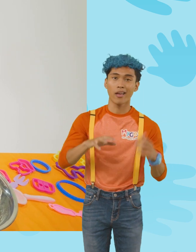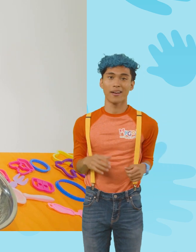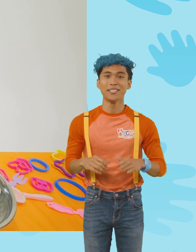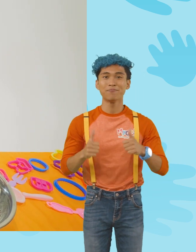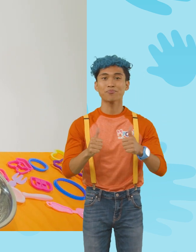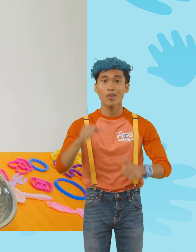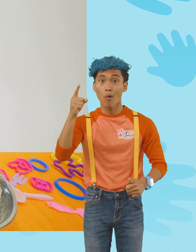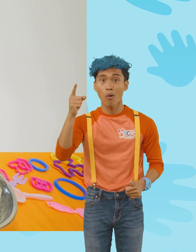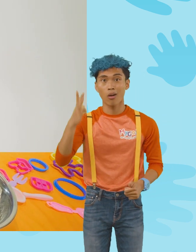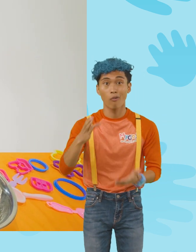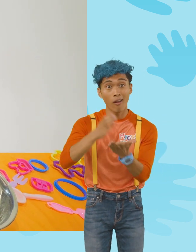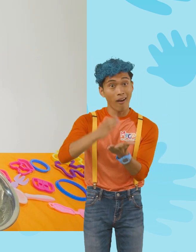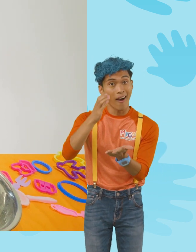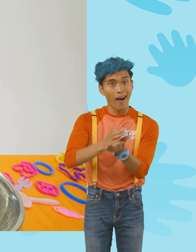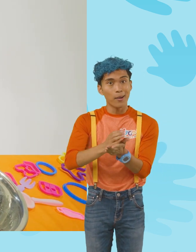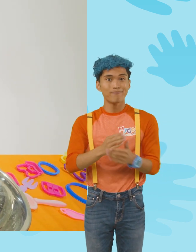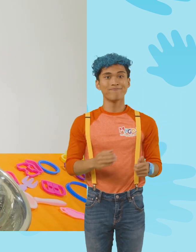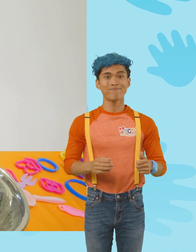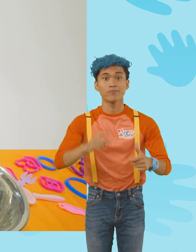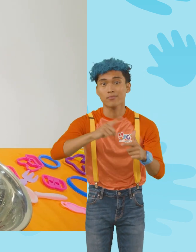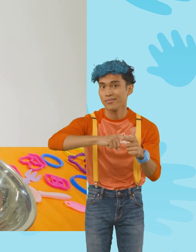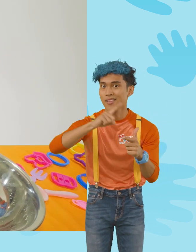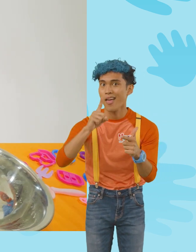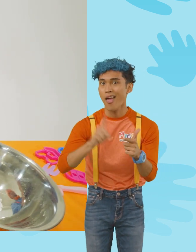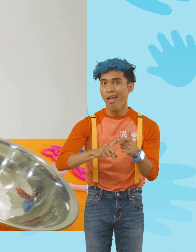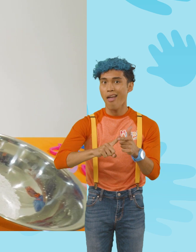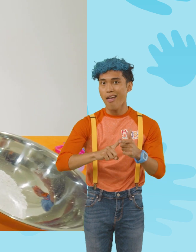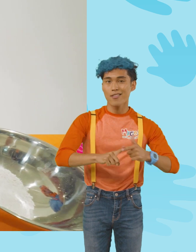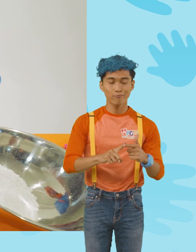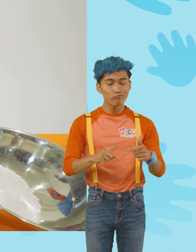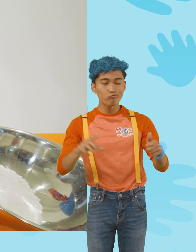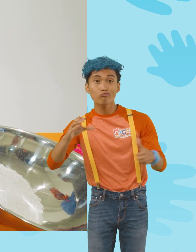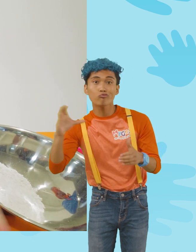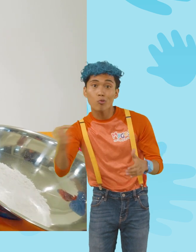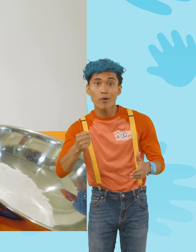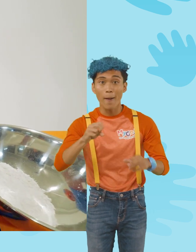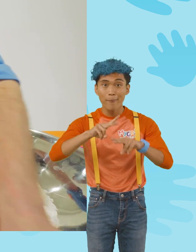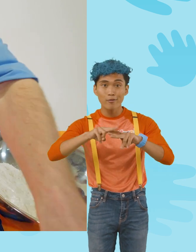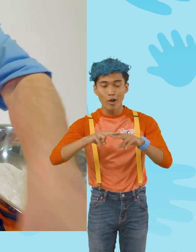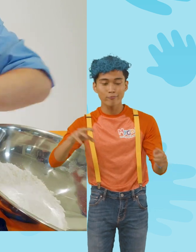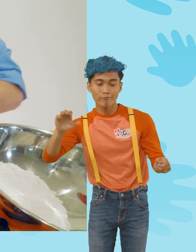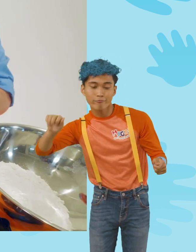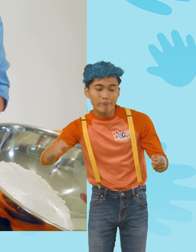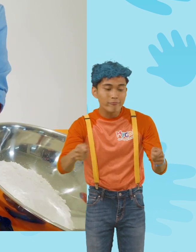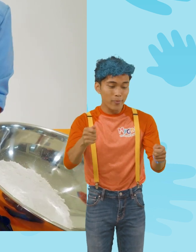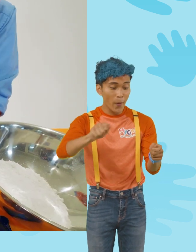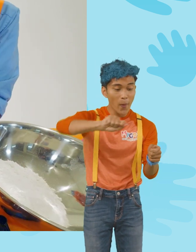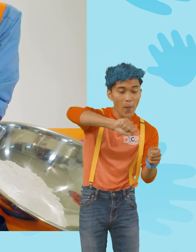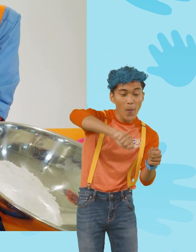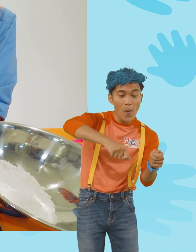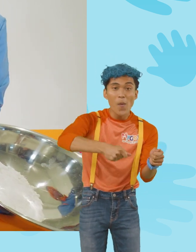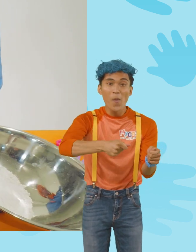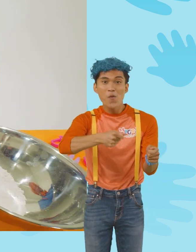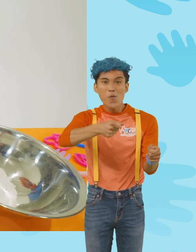Okay, 1/4 cup. And then we need to grab some salt. Here we go.